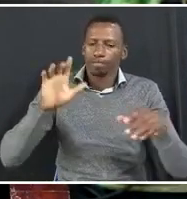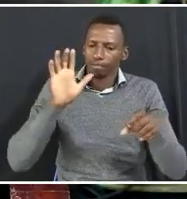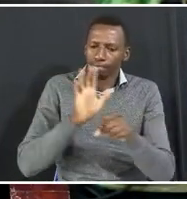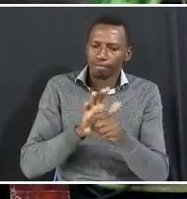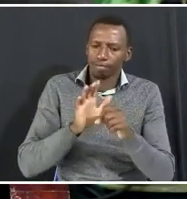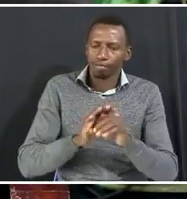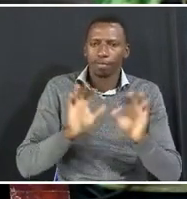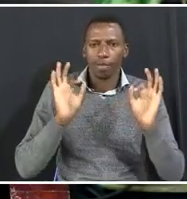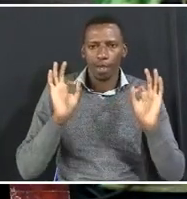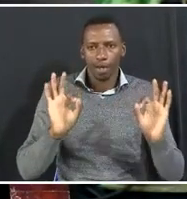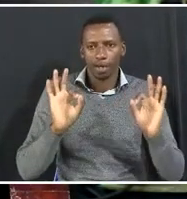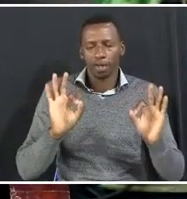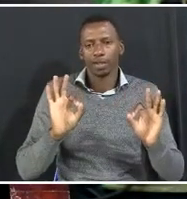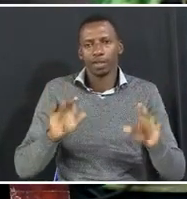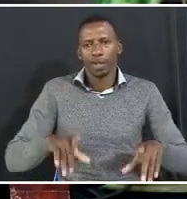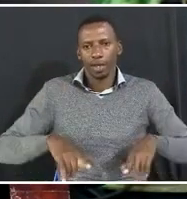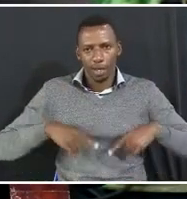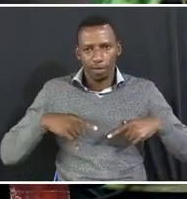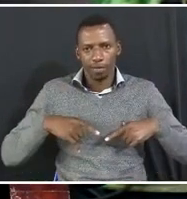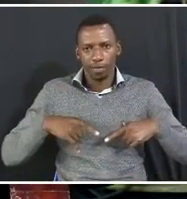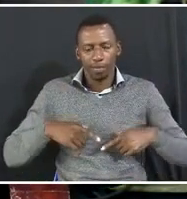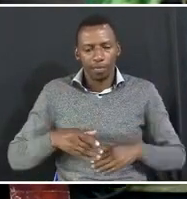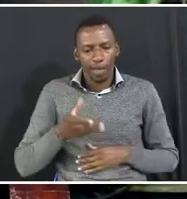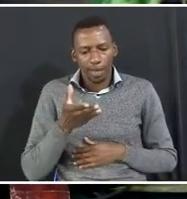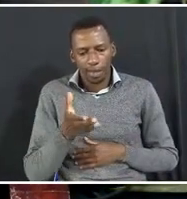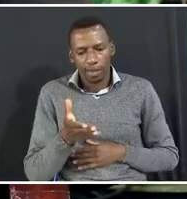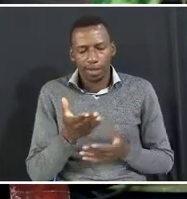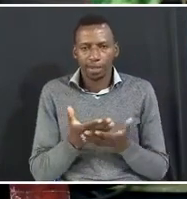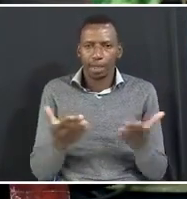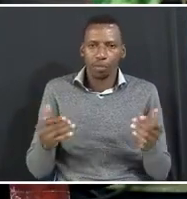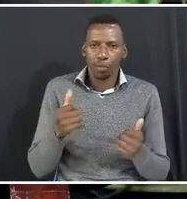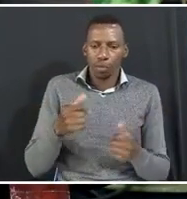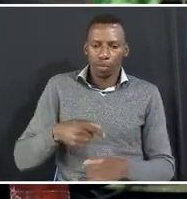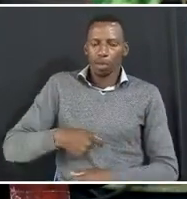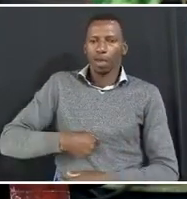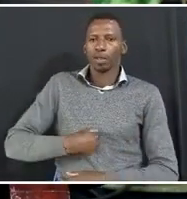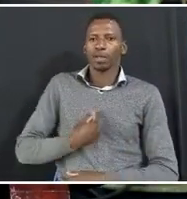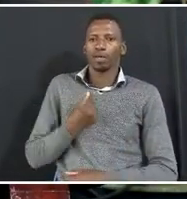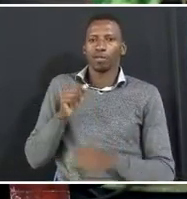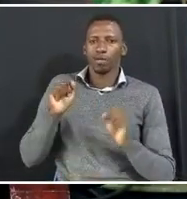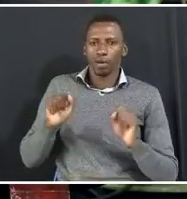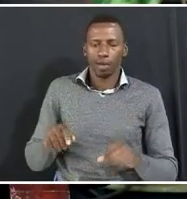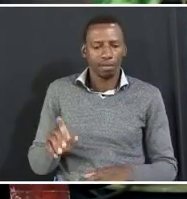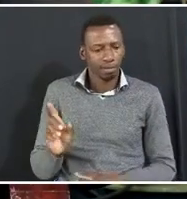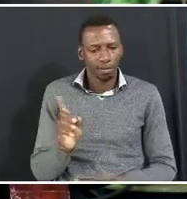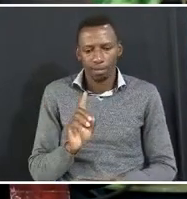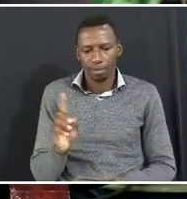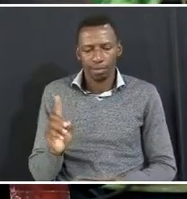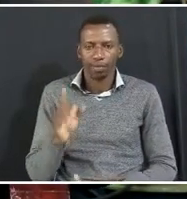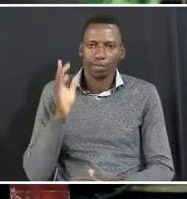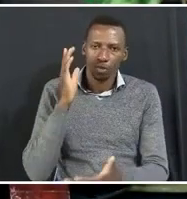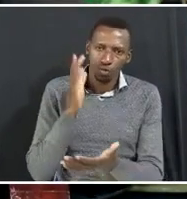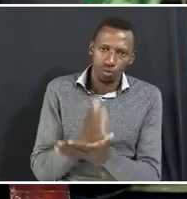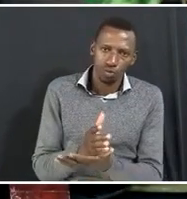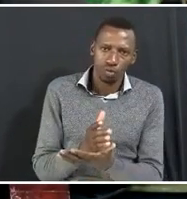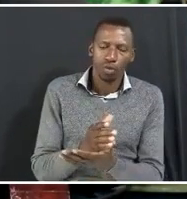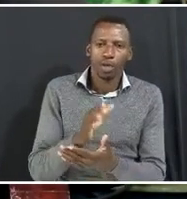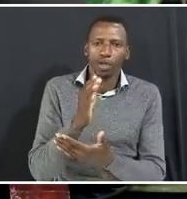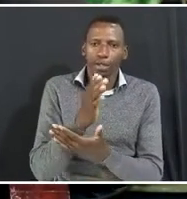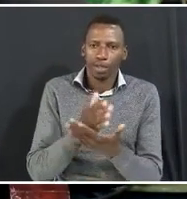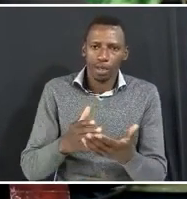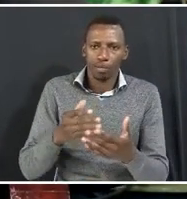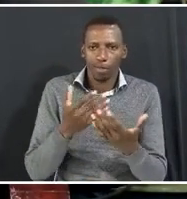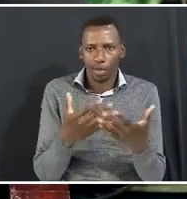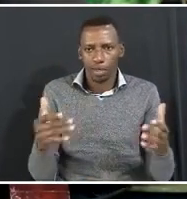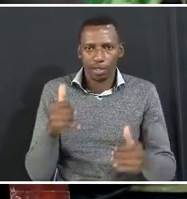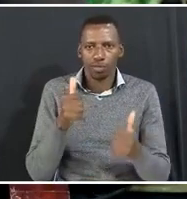life. So it is something that we cannot do by our own. As a matter of fact, some of the things